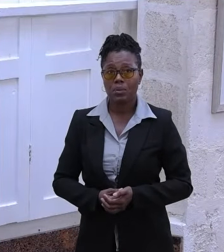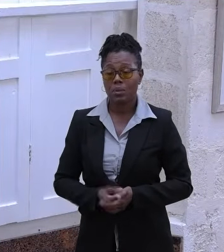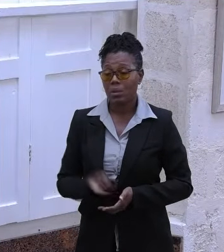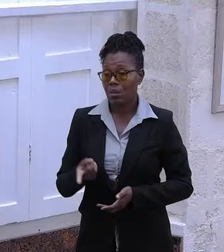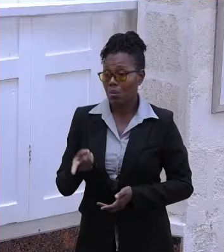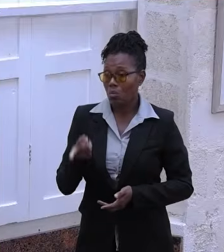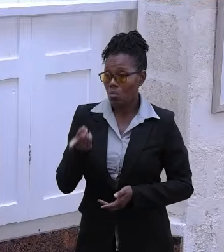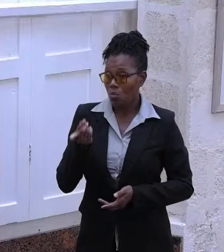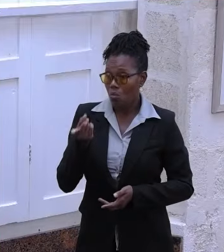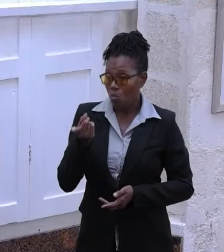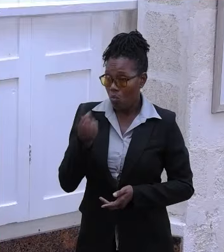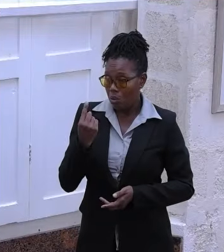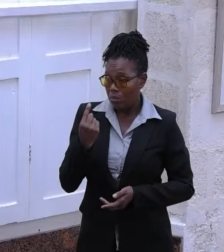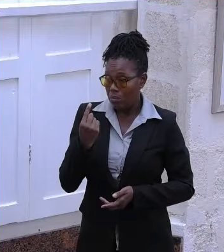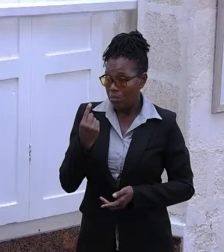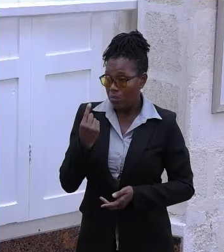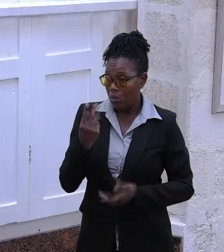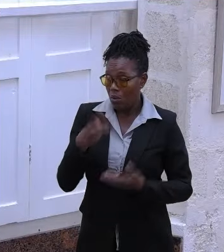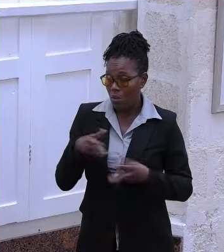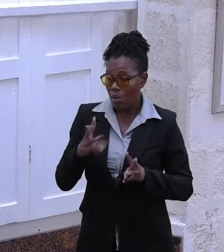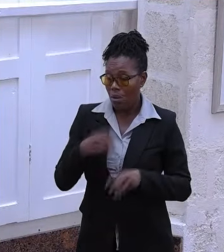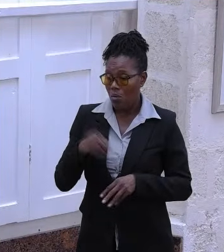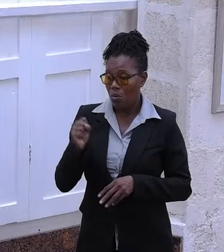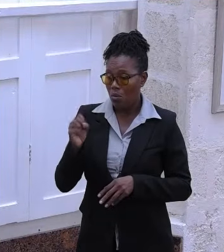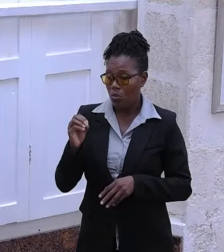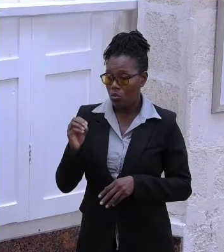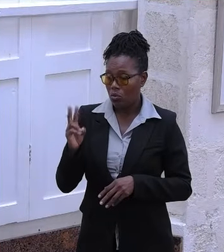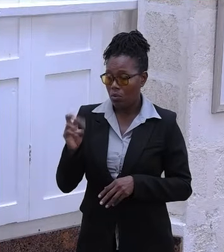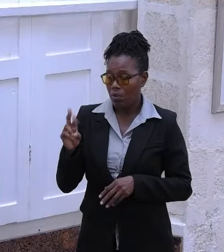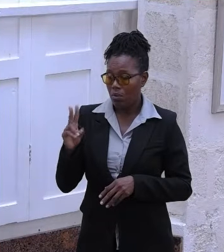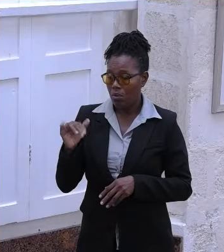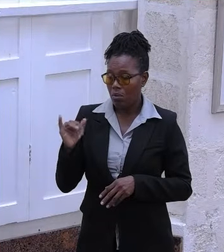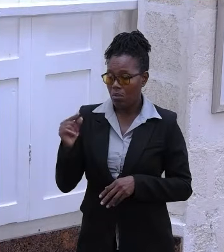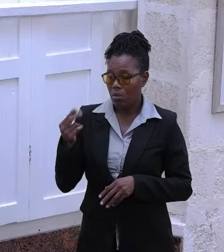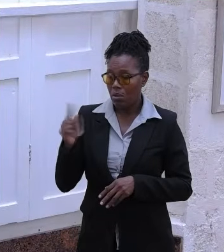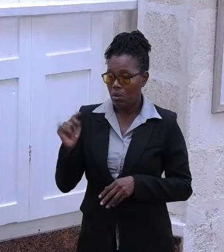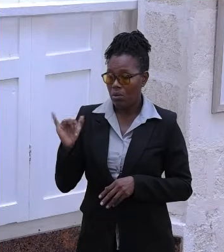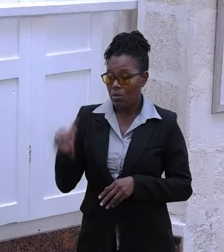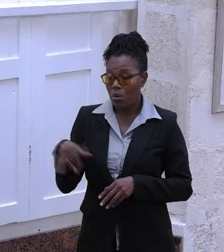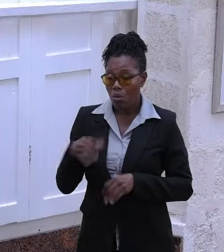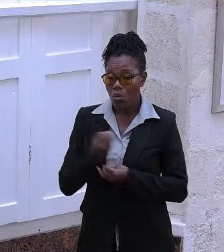of our sovereignty and our independence as a nation. So